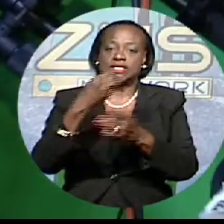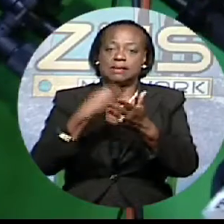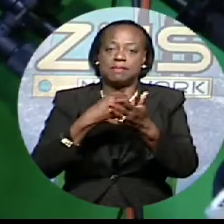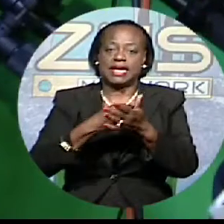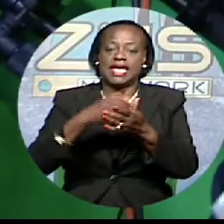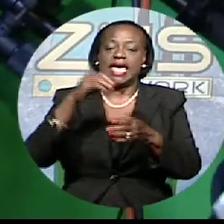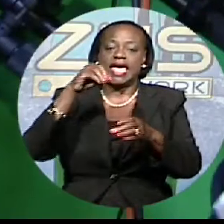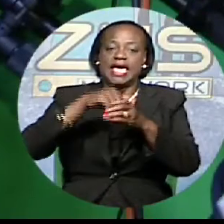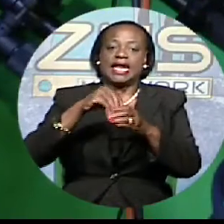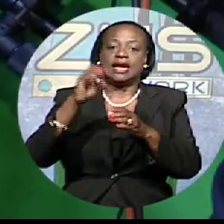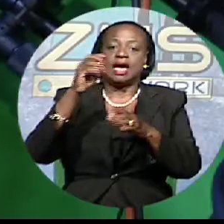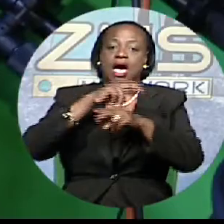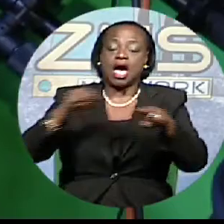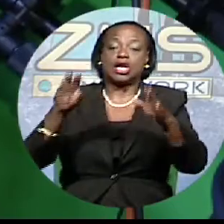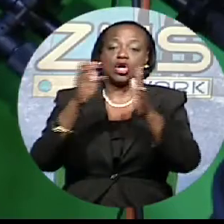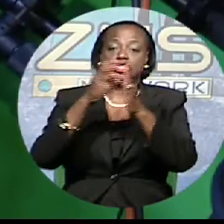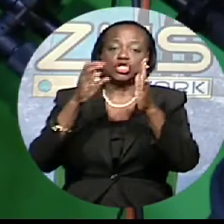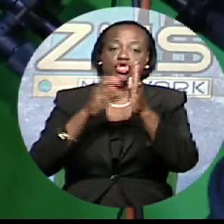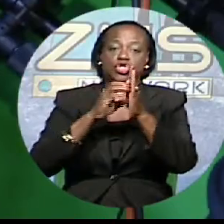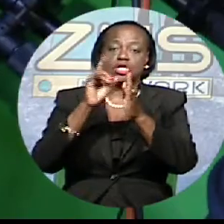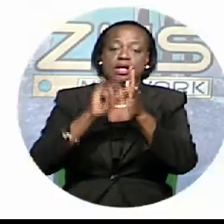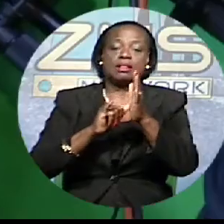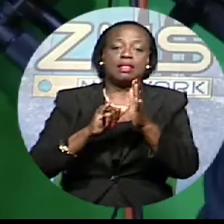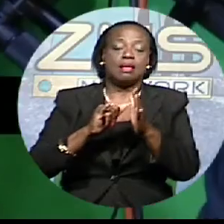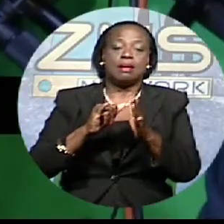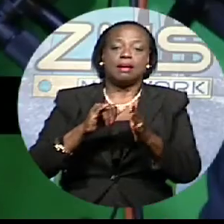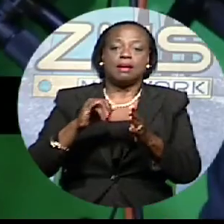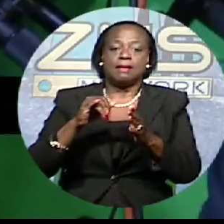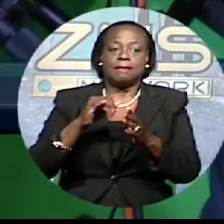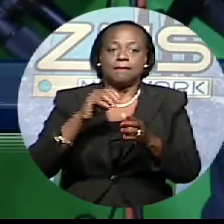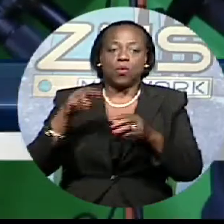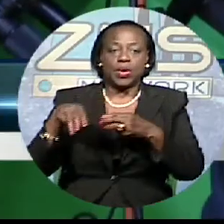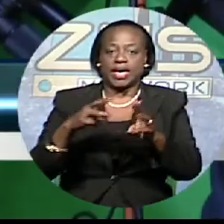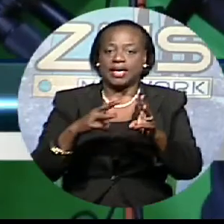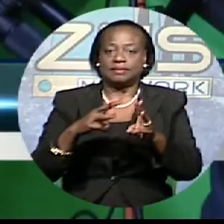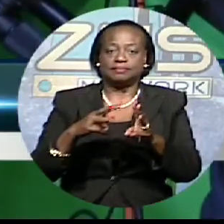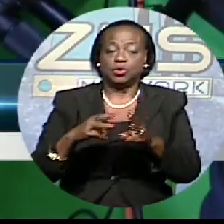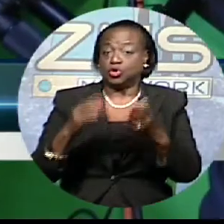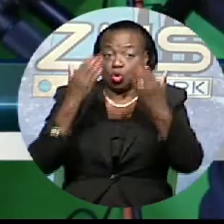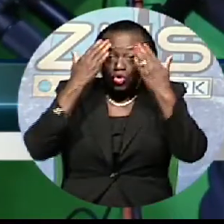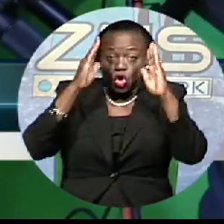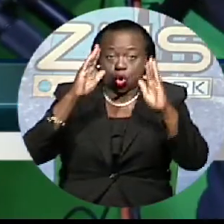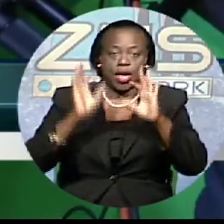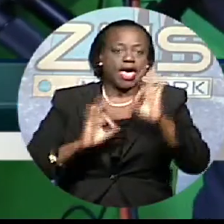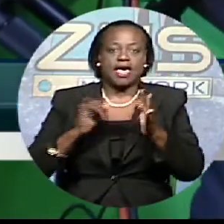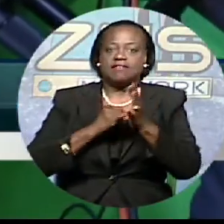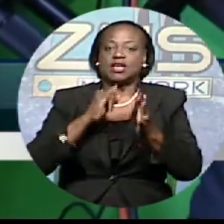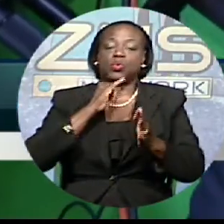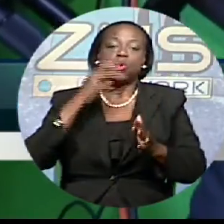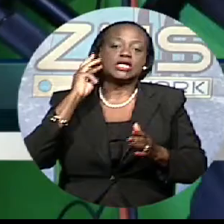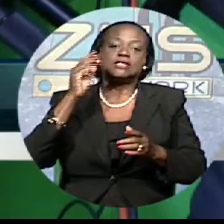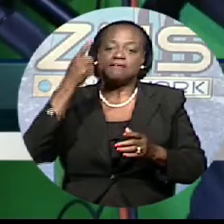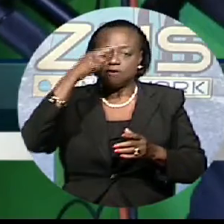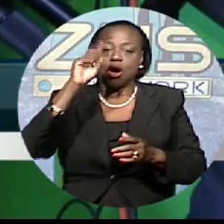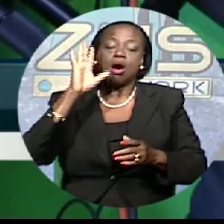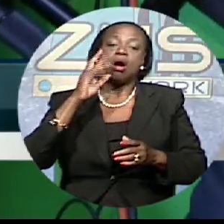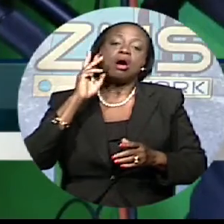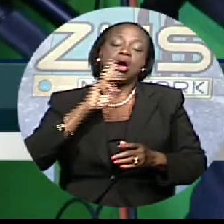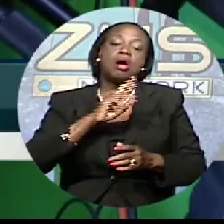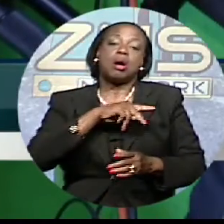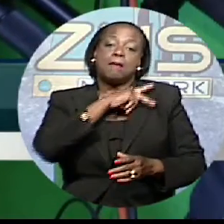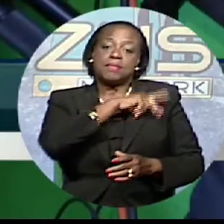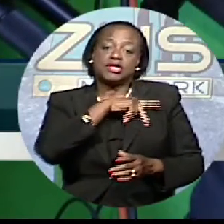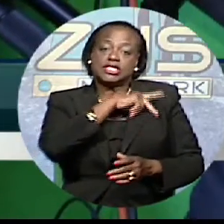manner. We have not determined at this time that it was for personal use. They were related to union matters from what we could see. And there